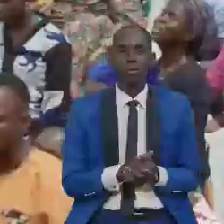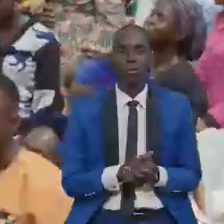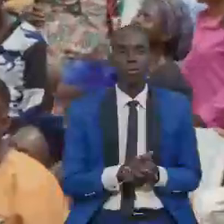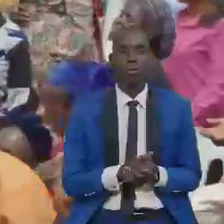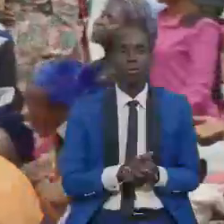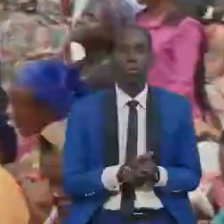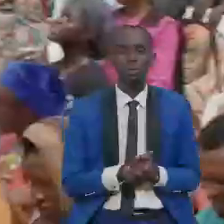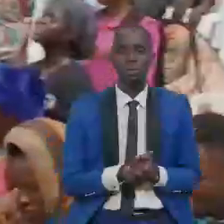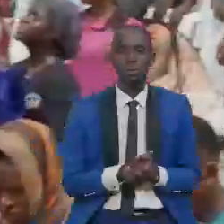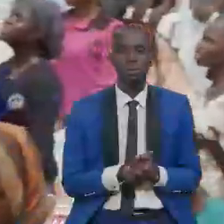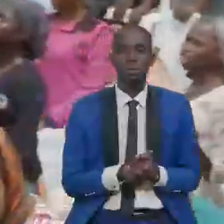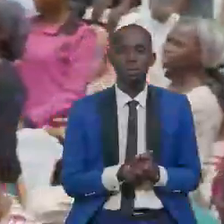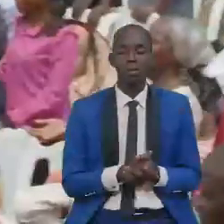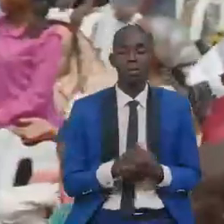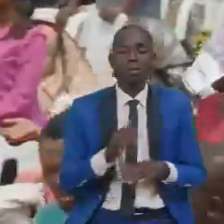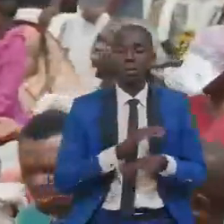don't be tired